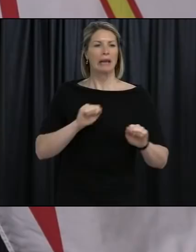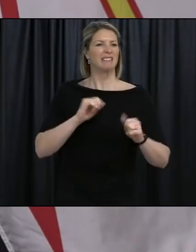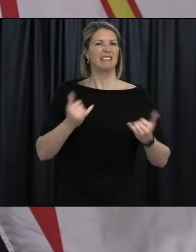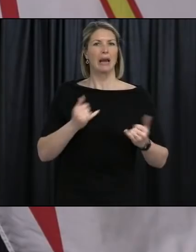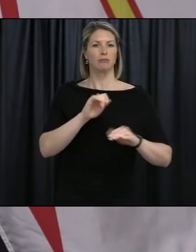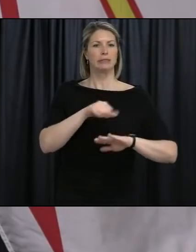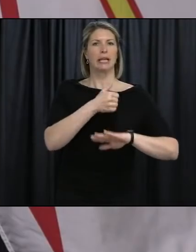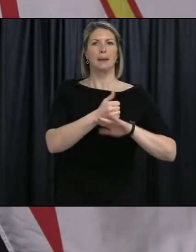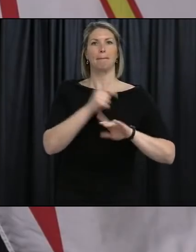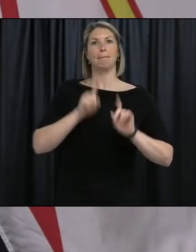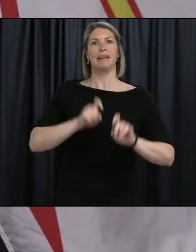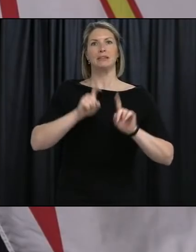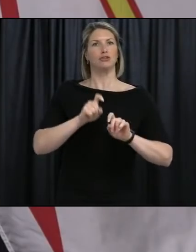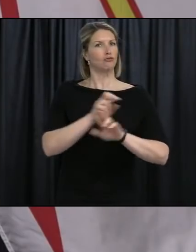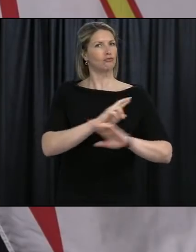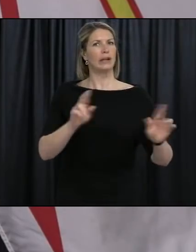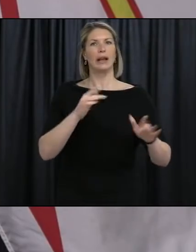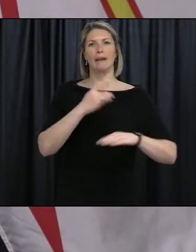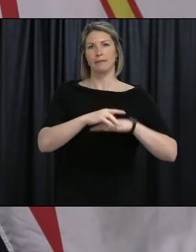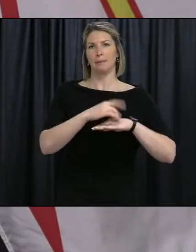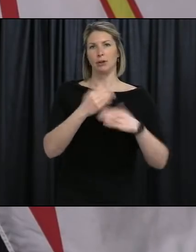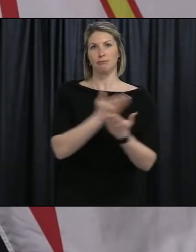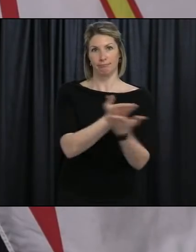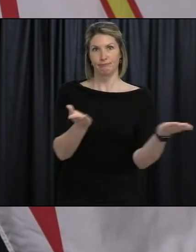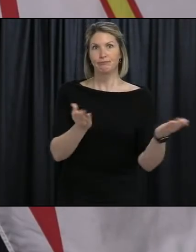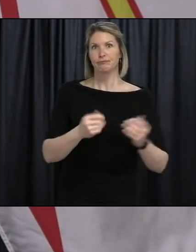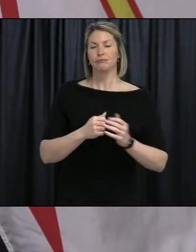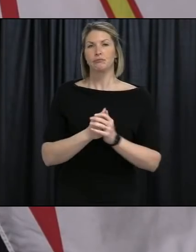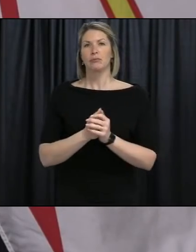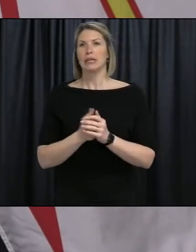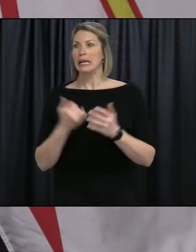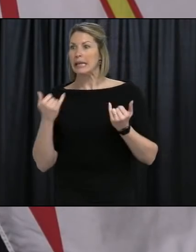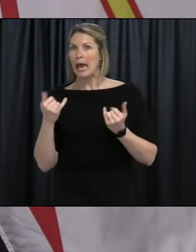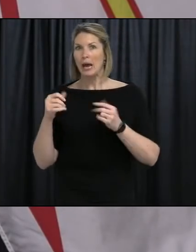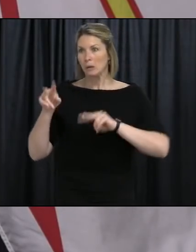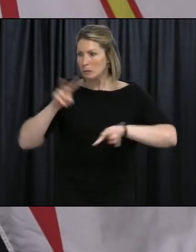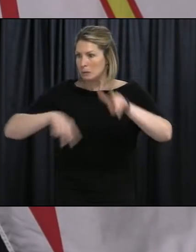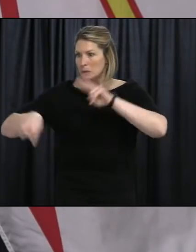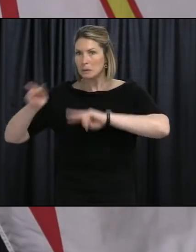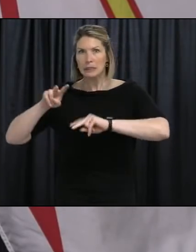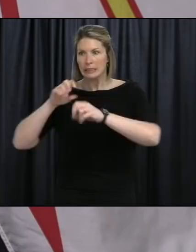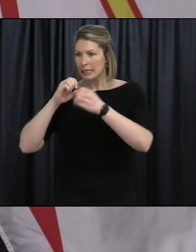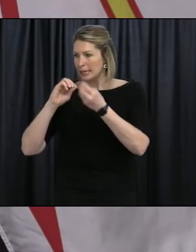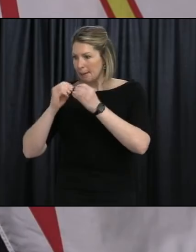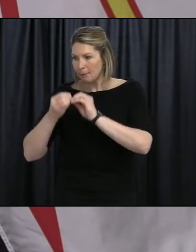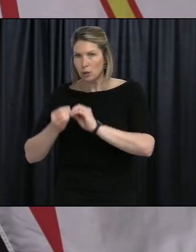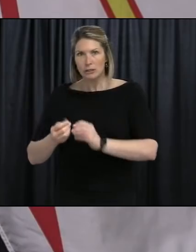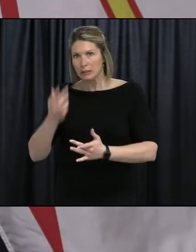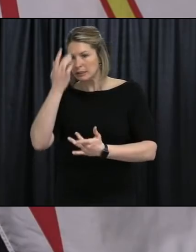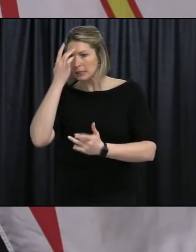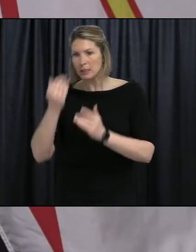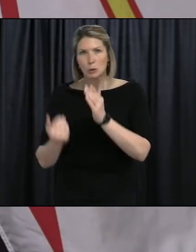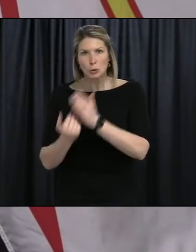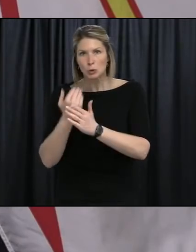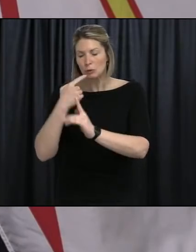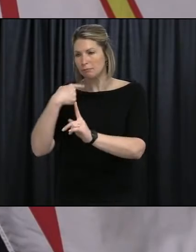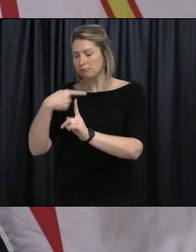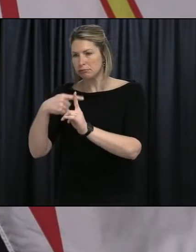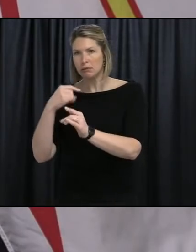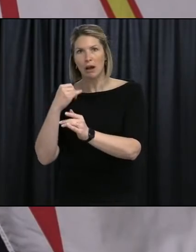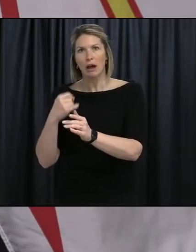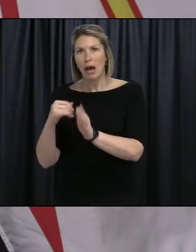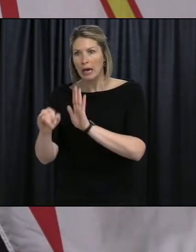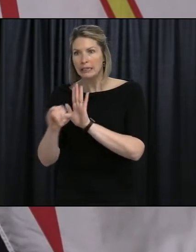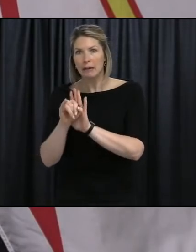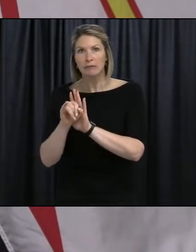public health measures, epidemiology, and risk level. Given that there has been no evidence of community transmission since we began